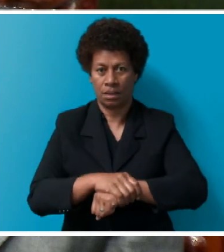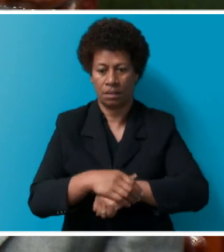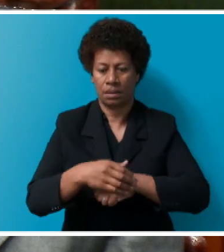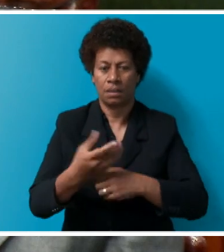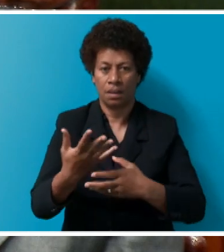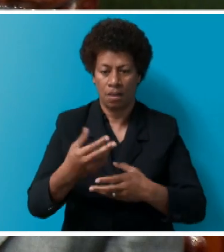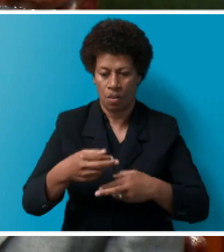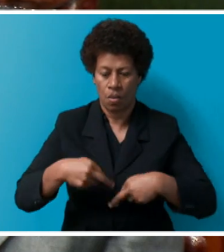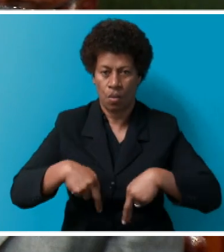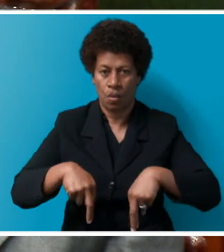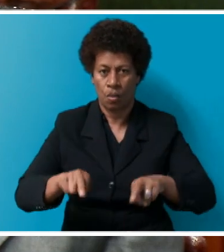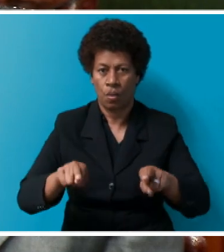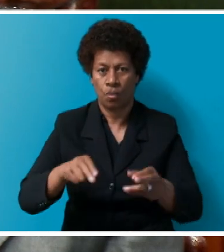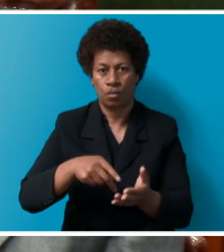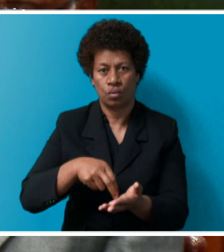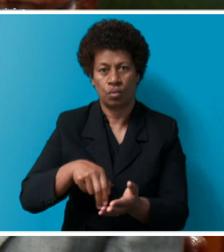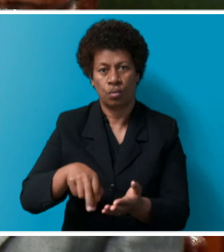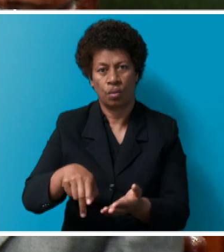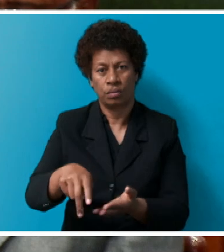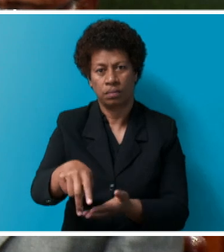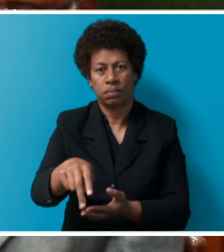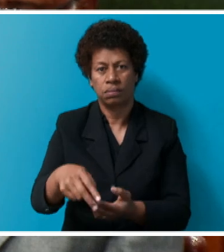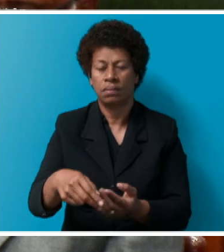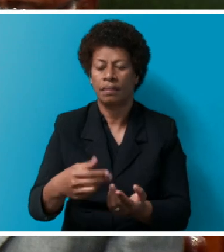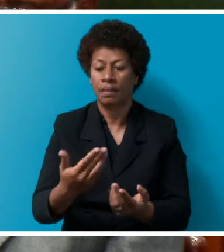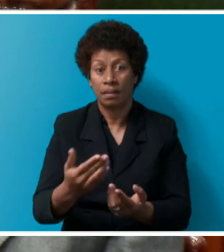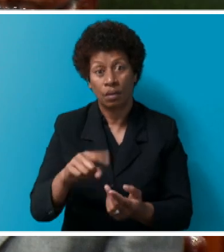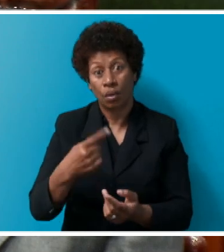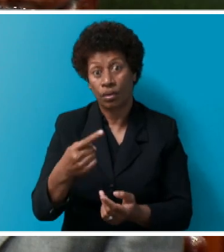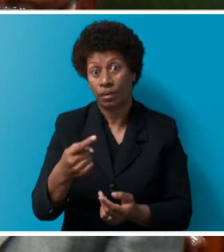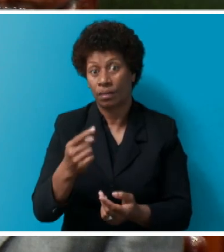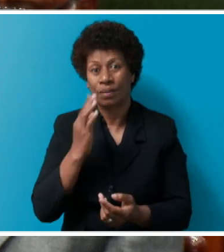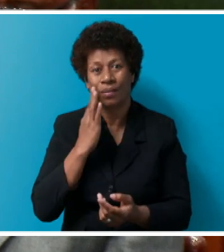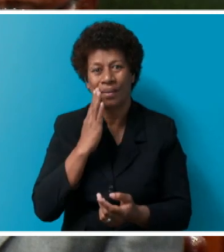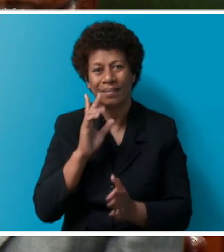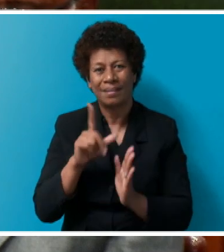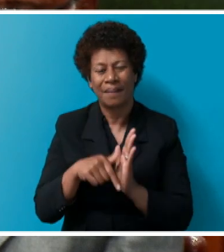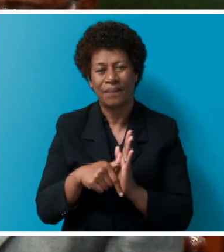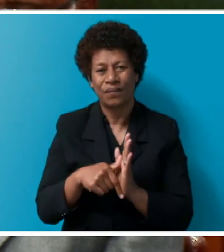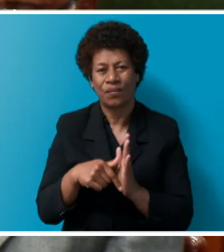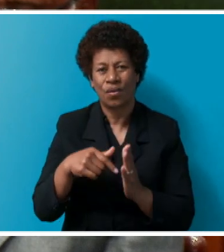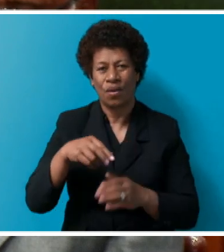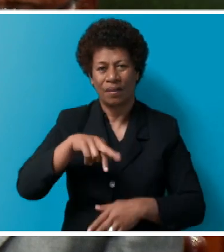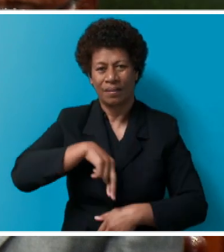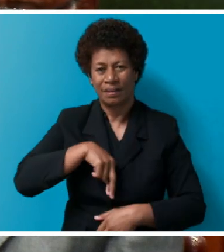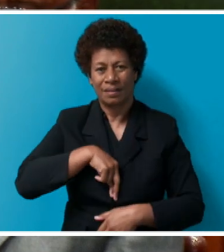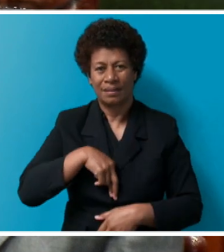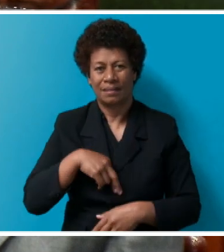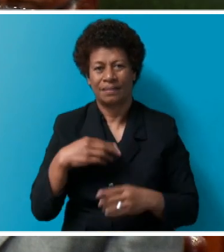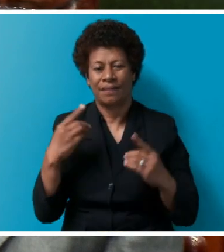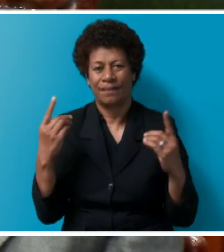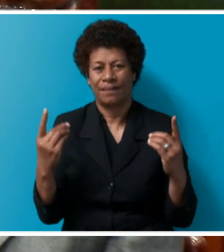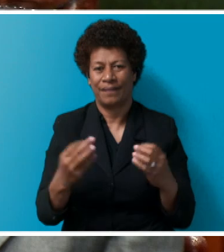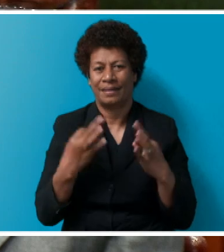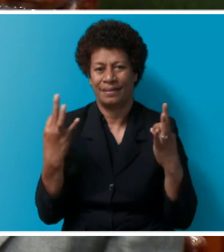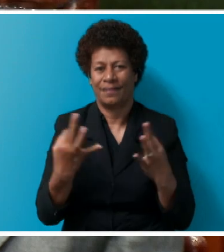key places of worship, and this will continue during upcoming significant religious festivals. Mr.